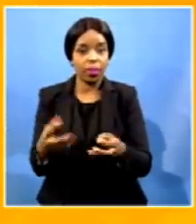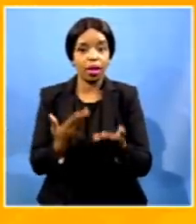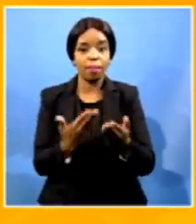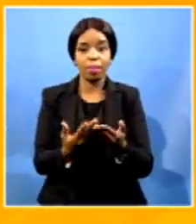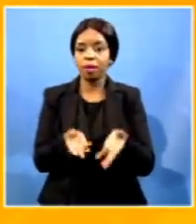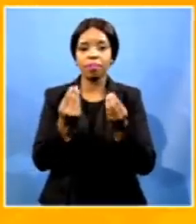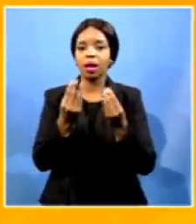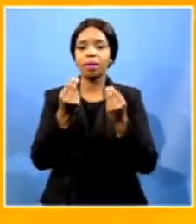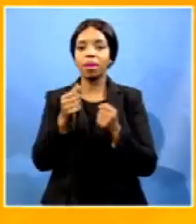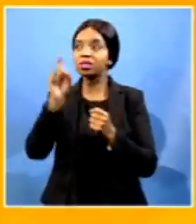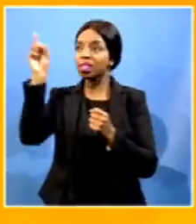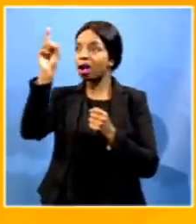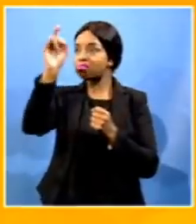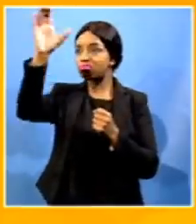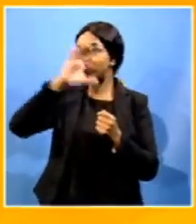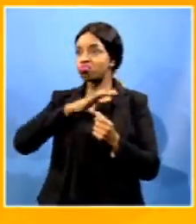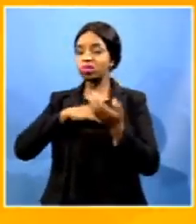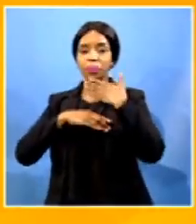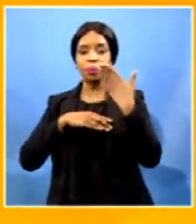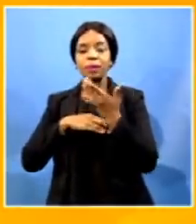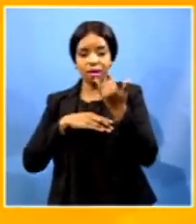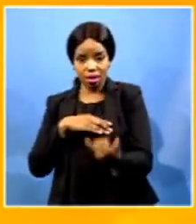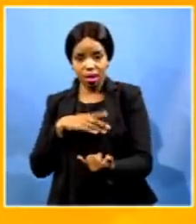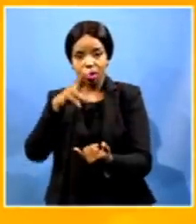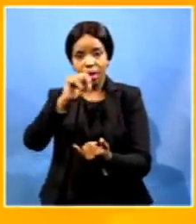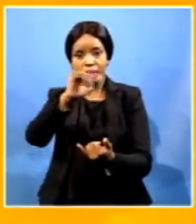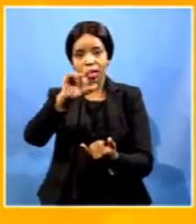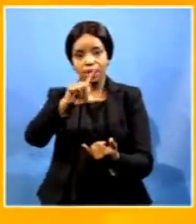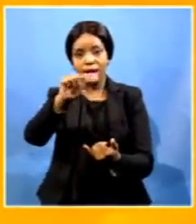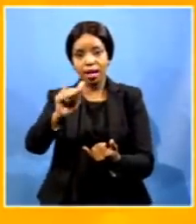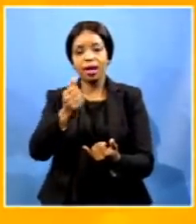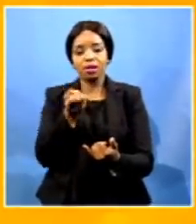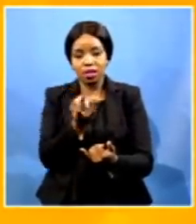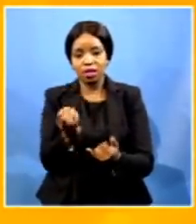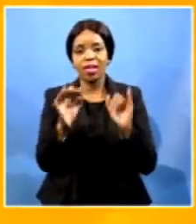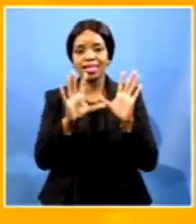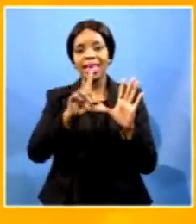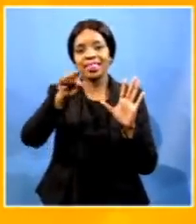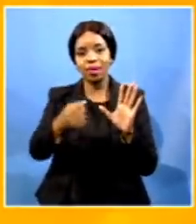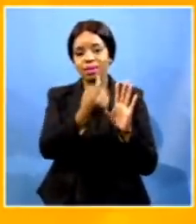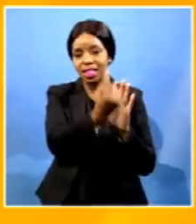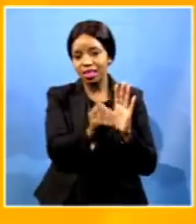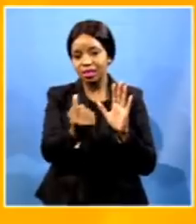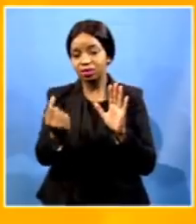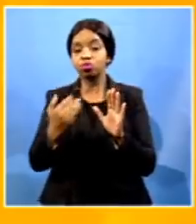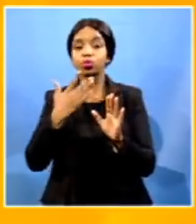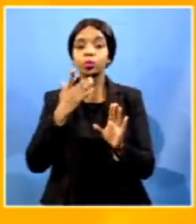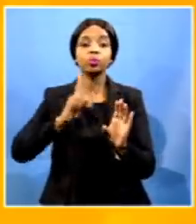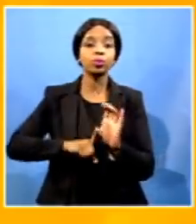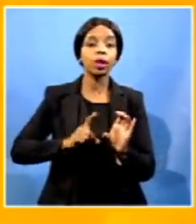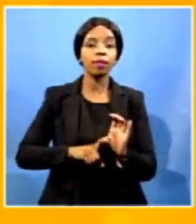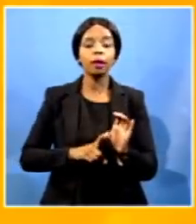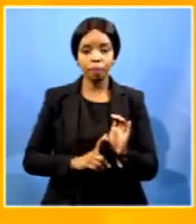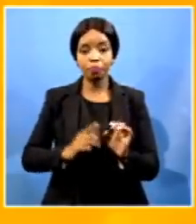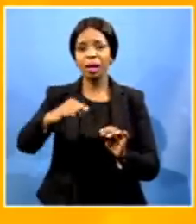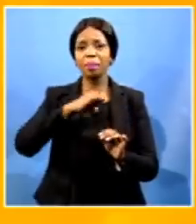business rescue schemes during the lockdown. It's capped at 10,000 Rand per qualifying enterprise, and it is nothing you need to pay